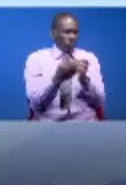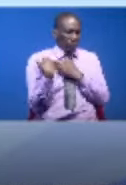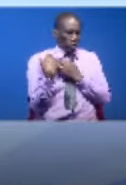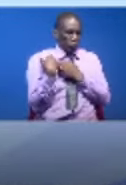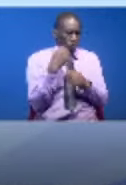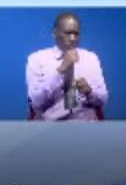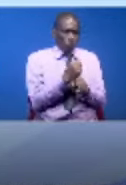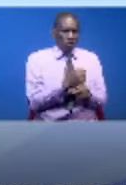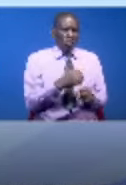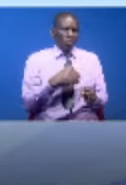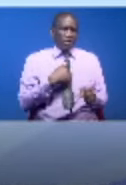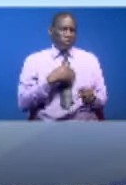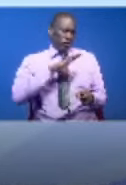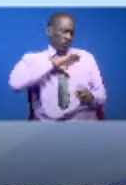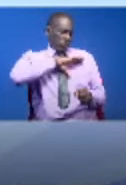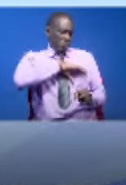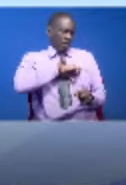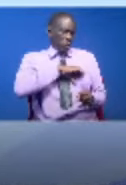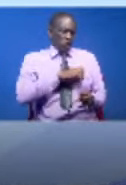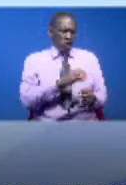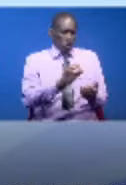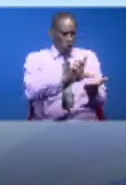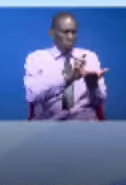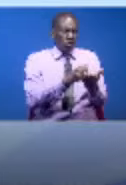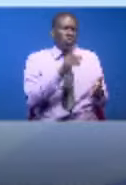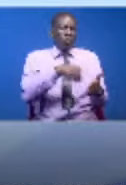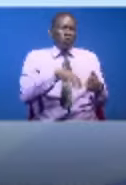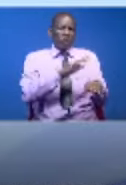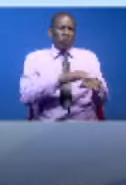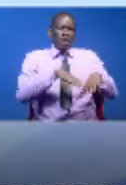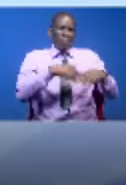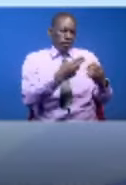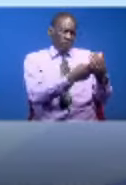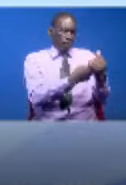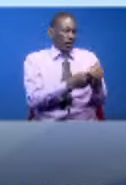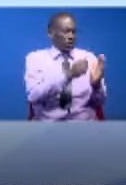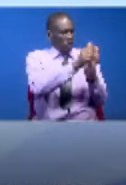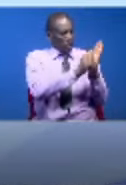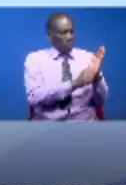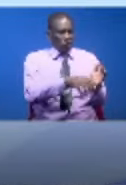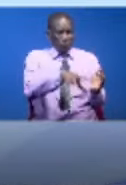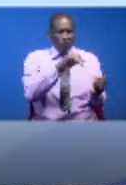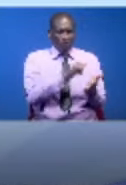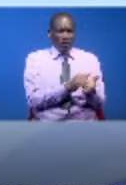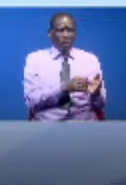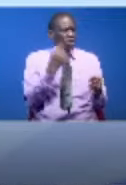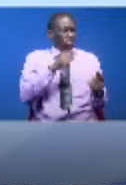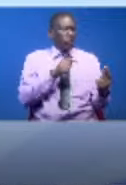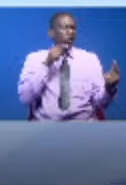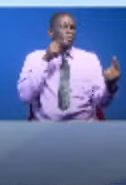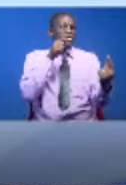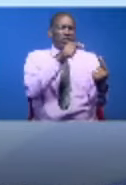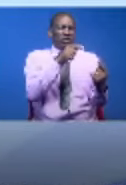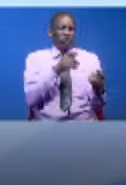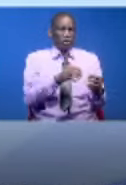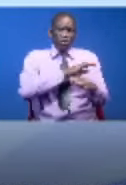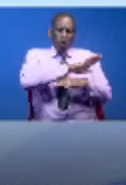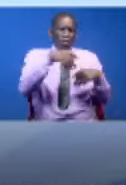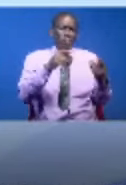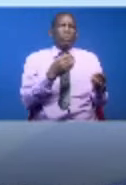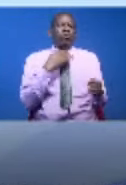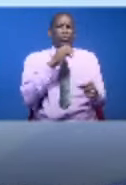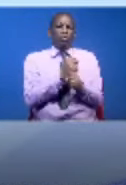there's the patient capital, and what is good about the whole partnership agenda is that you find, from a purpose perspective, everybody wants to make